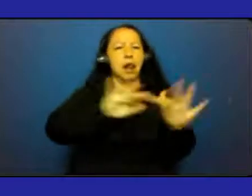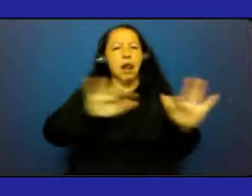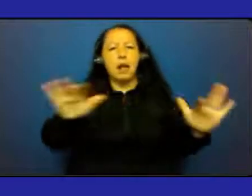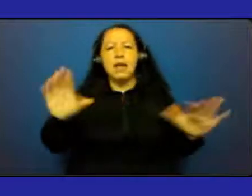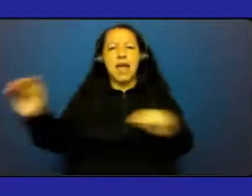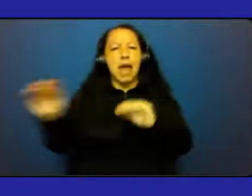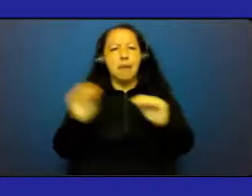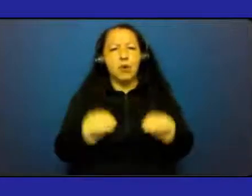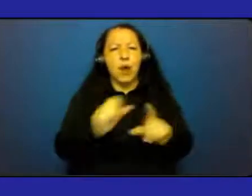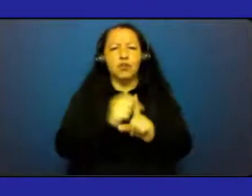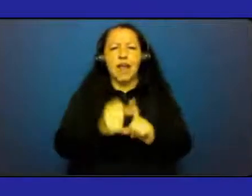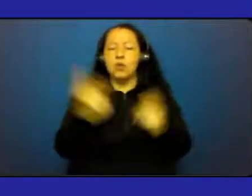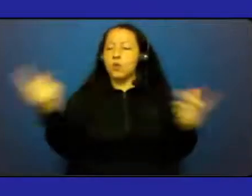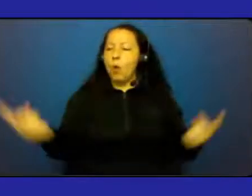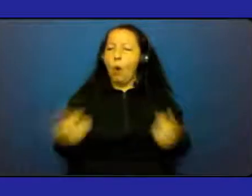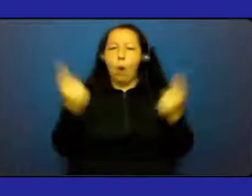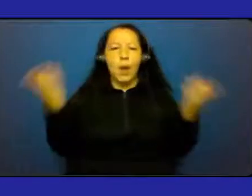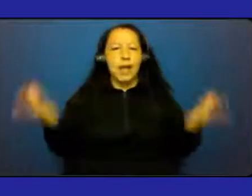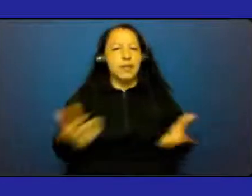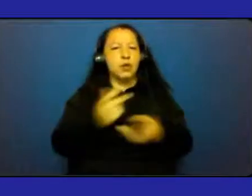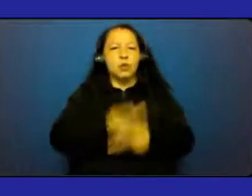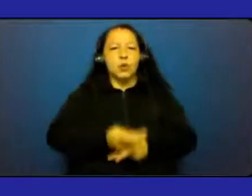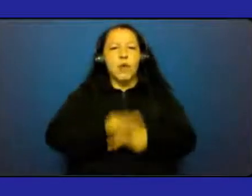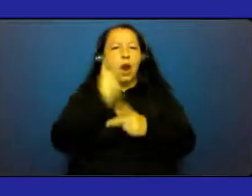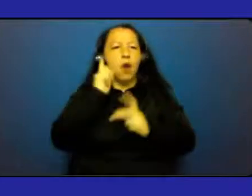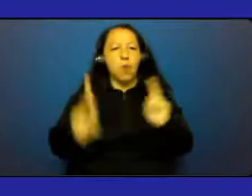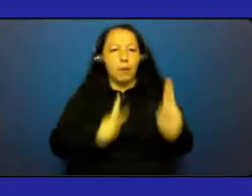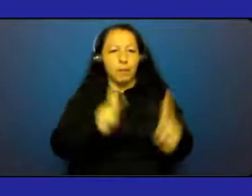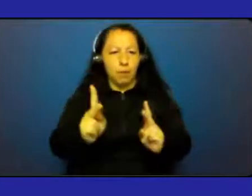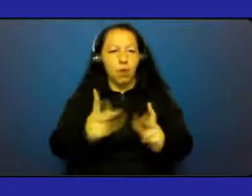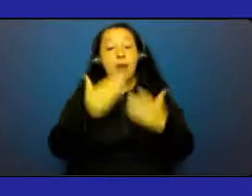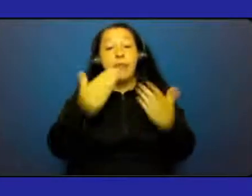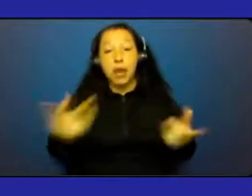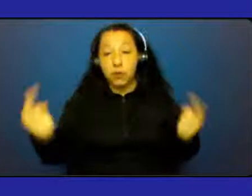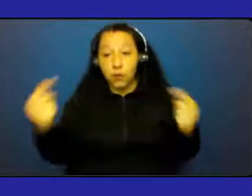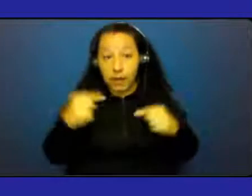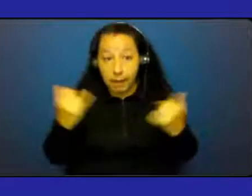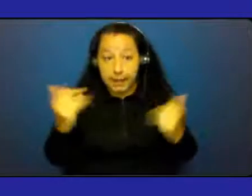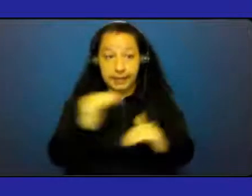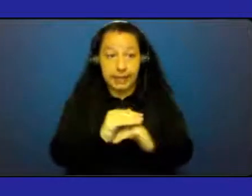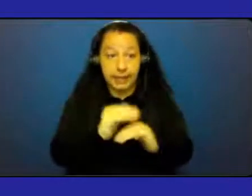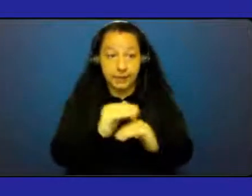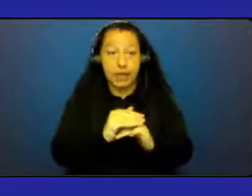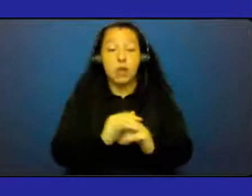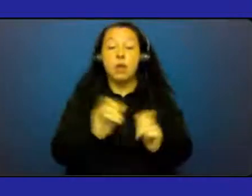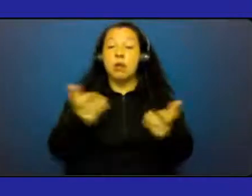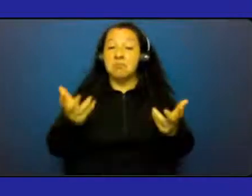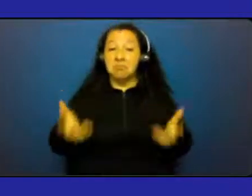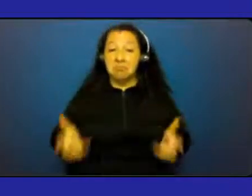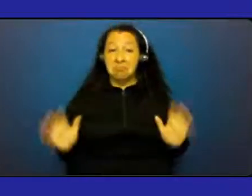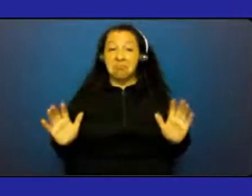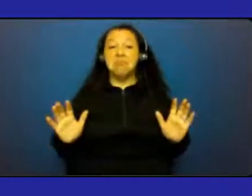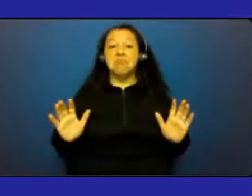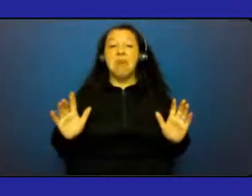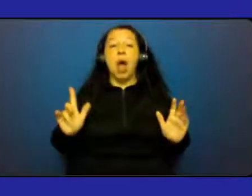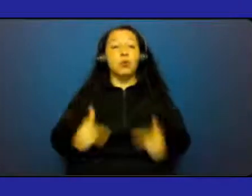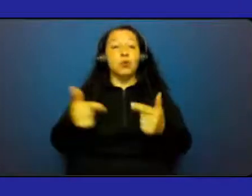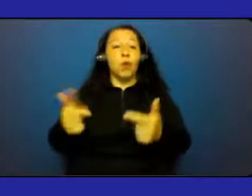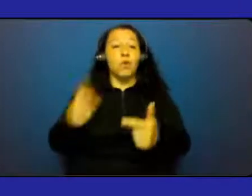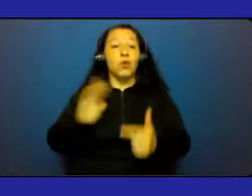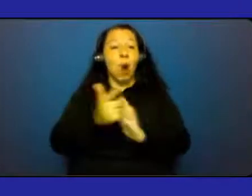people. We thank you for coming tonight. And with that, I'm going to turn it over to our legal